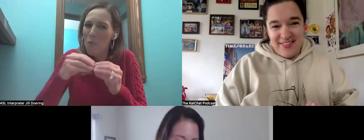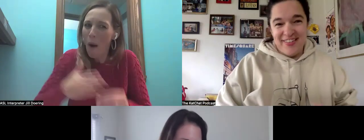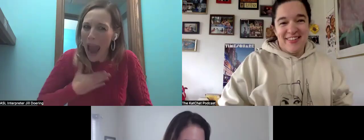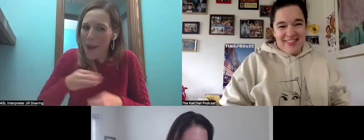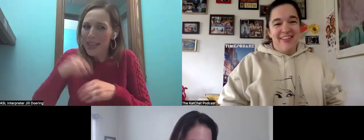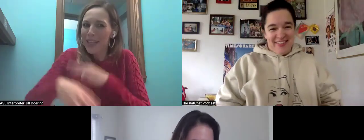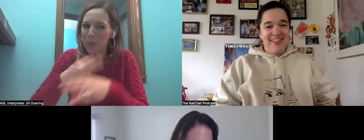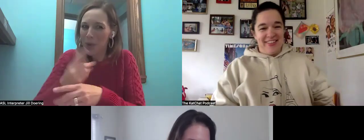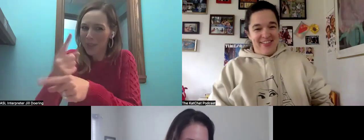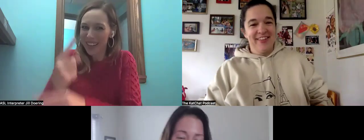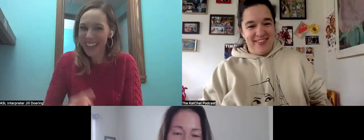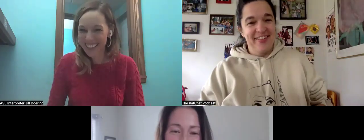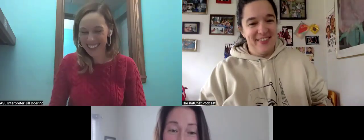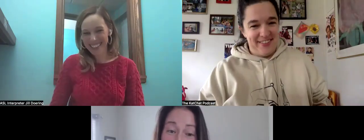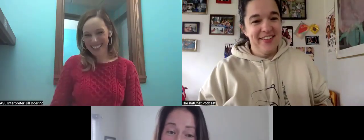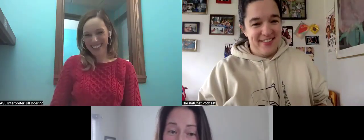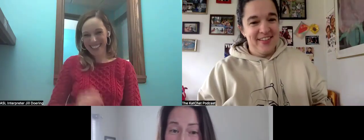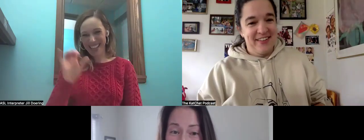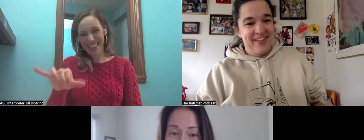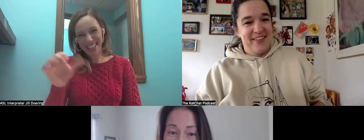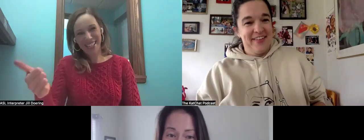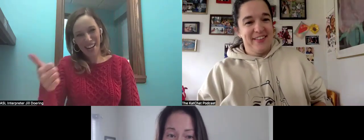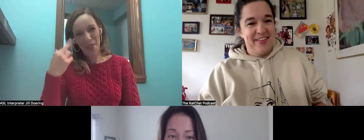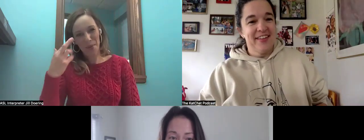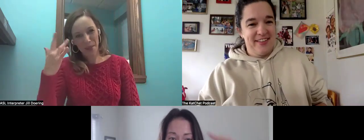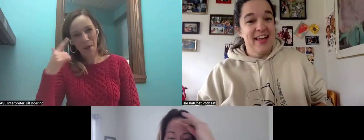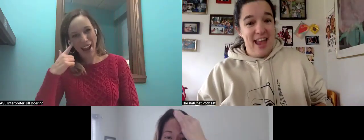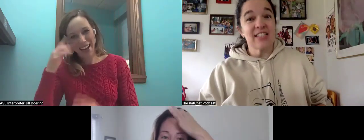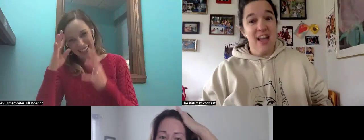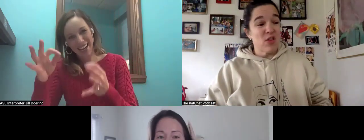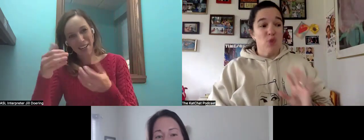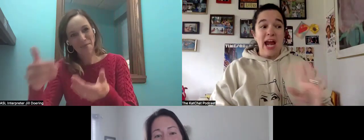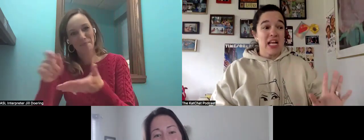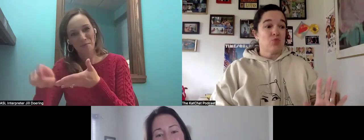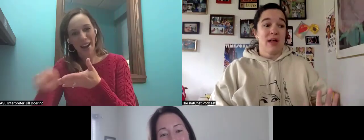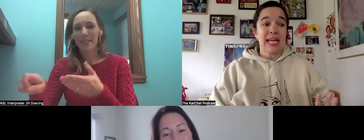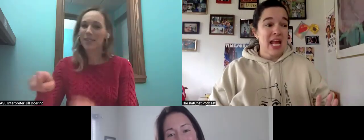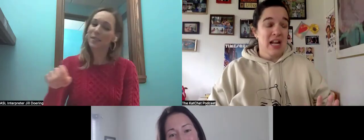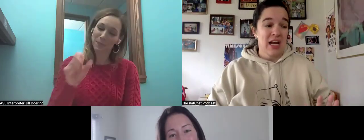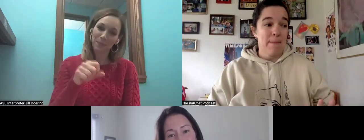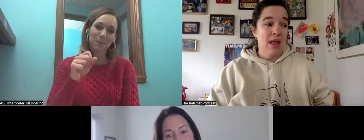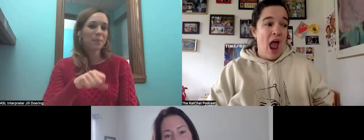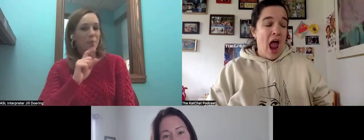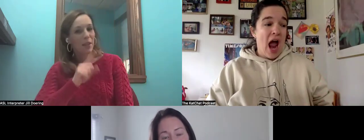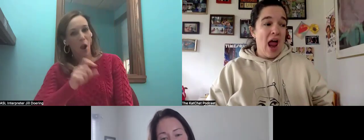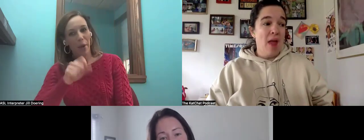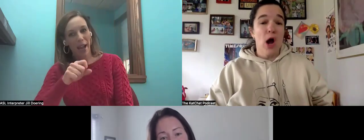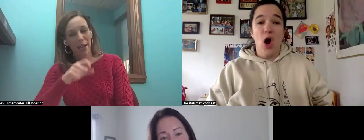So I that's why that's another reason I chose to write. yeah, definitely really, really healing. I